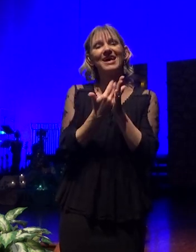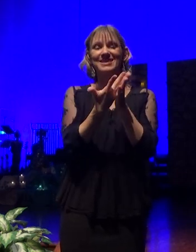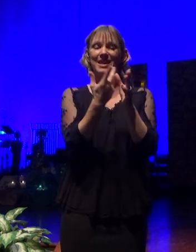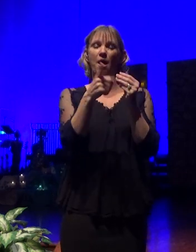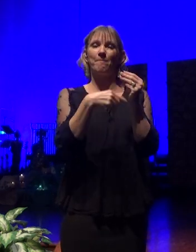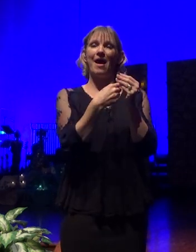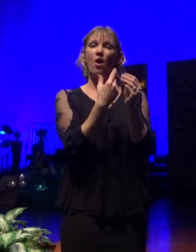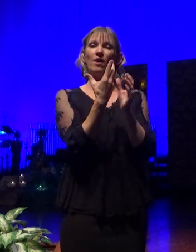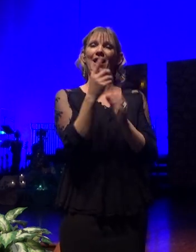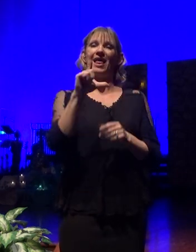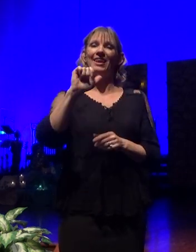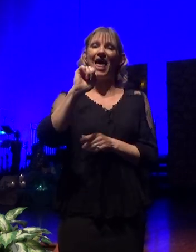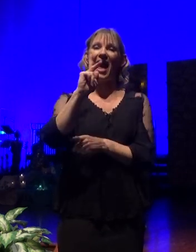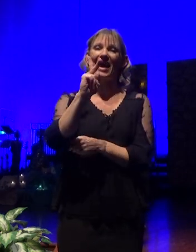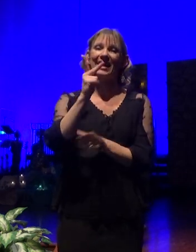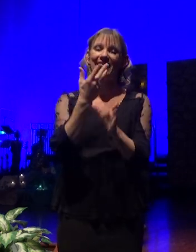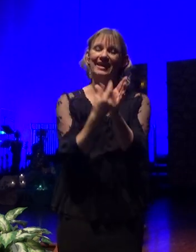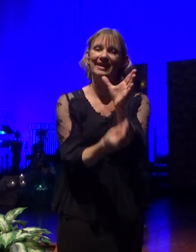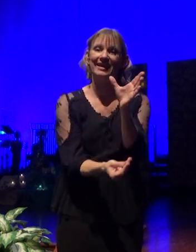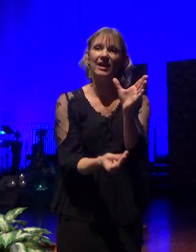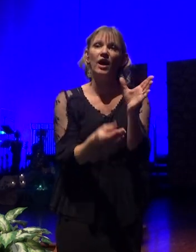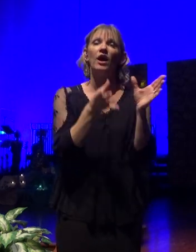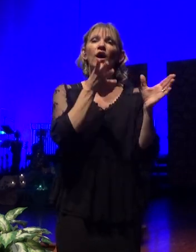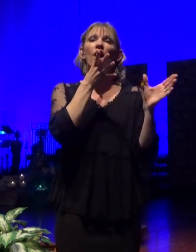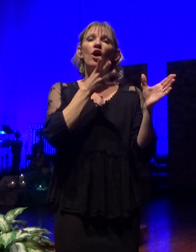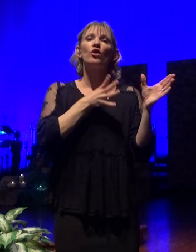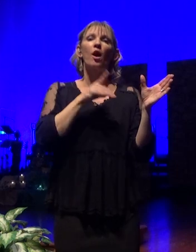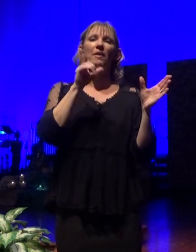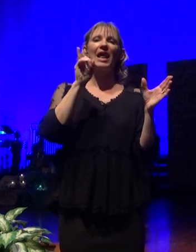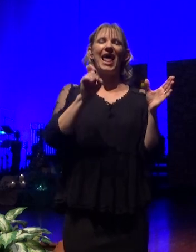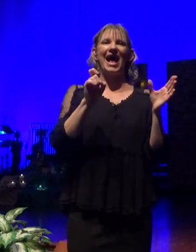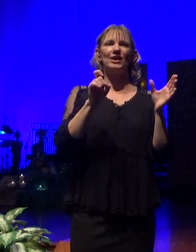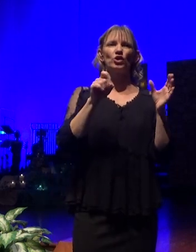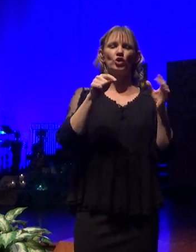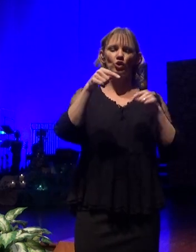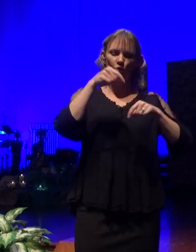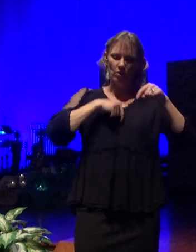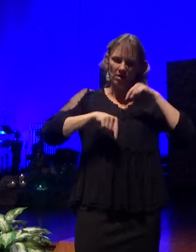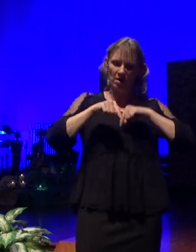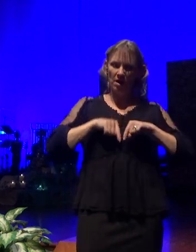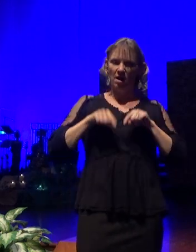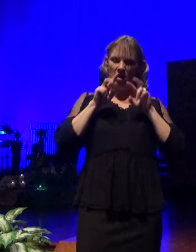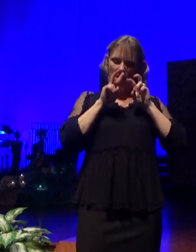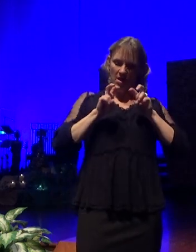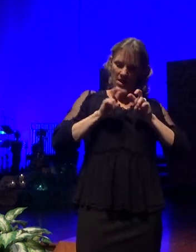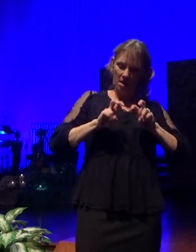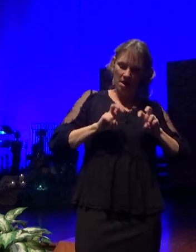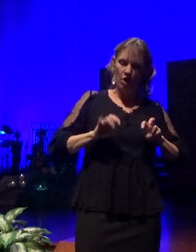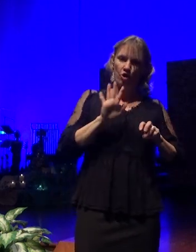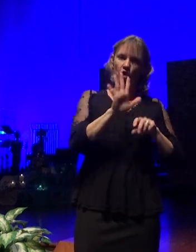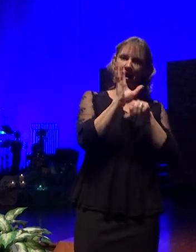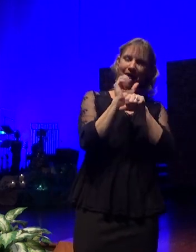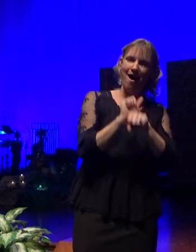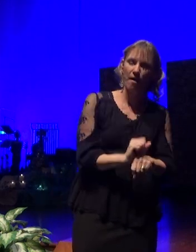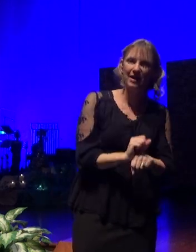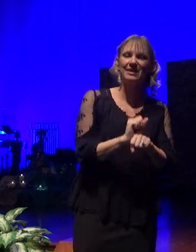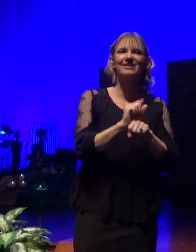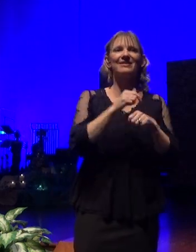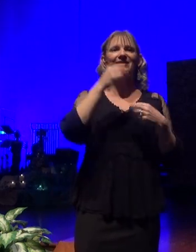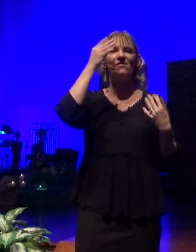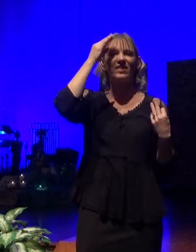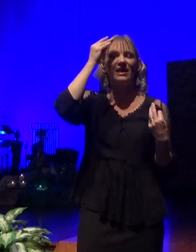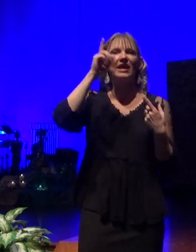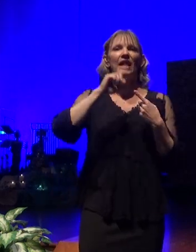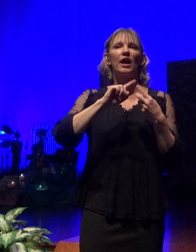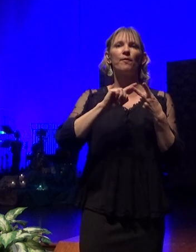unfortunately. So this woman had to undo that lesson. She had to look at the habits she had of thinking, the habits